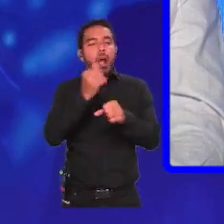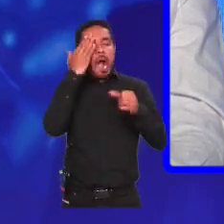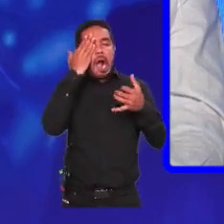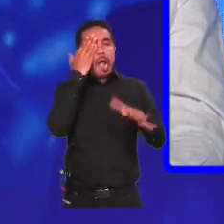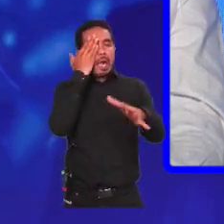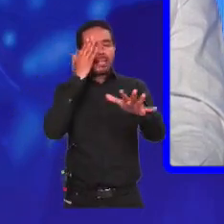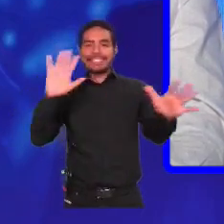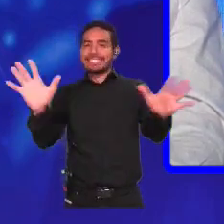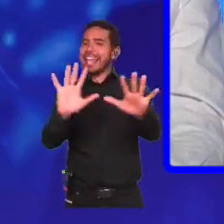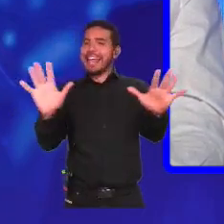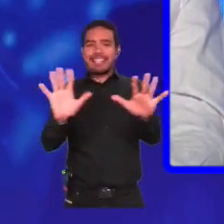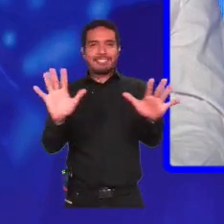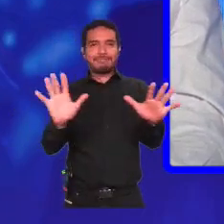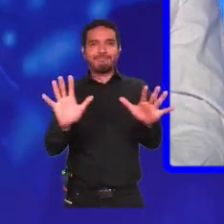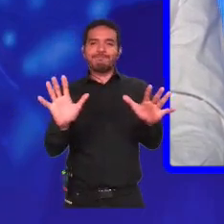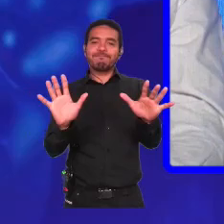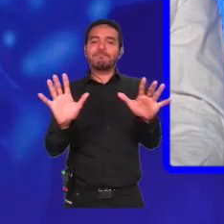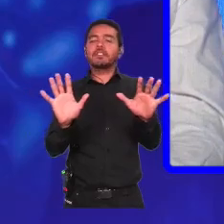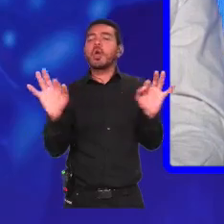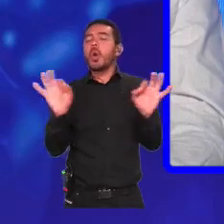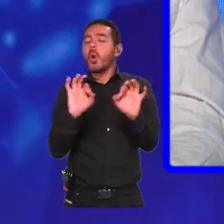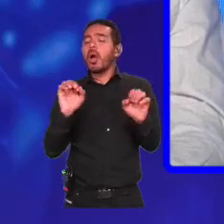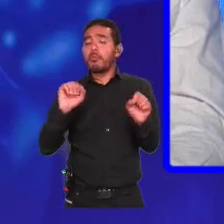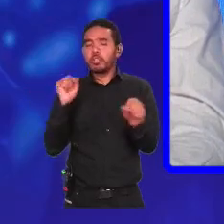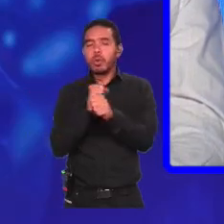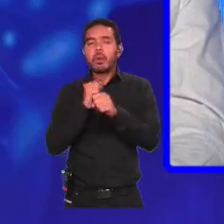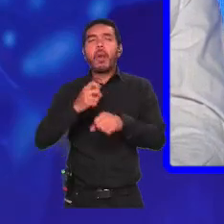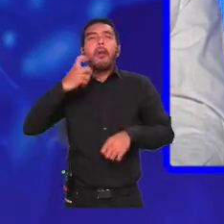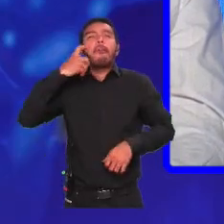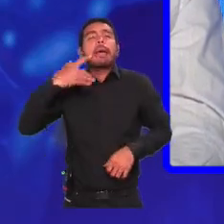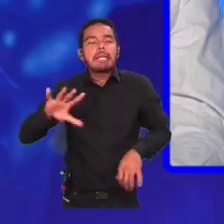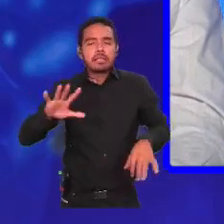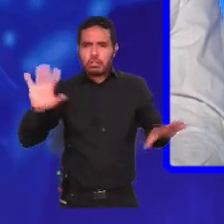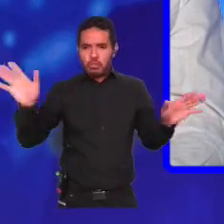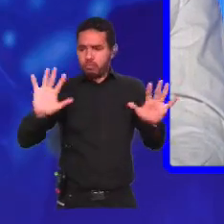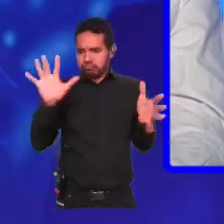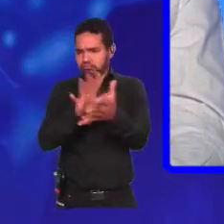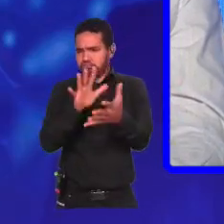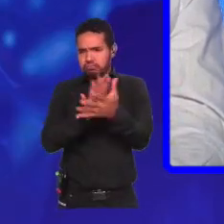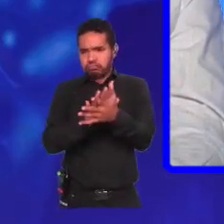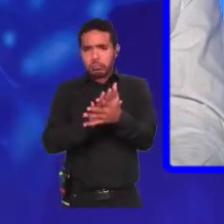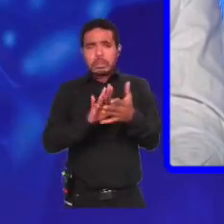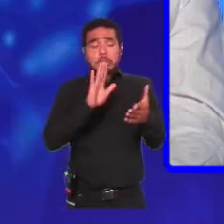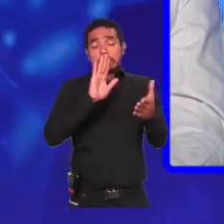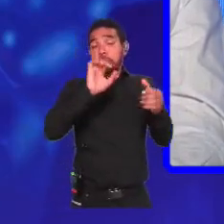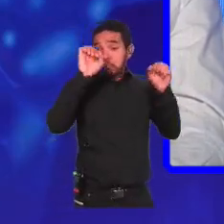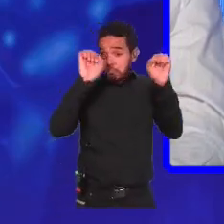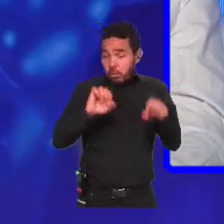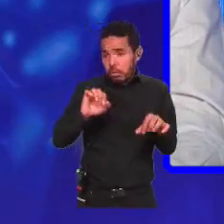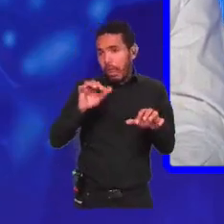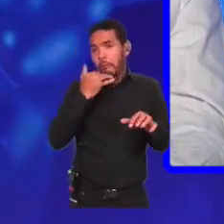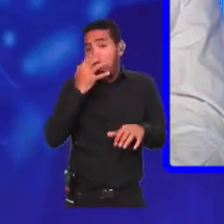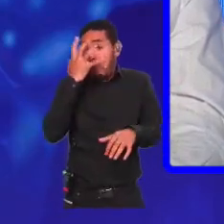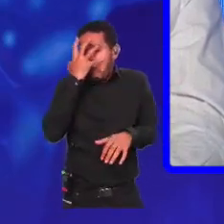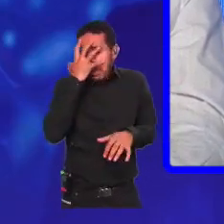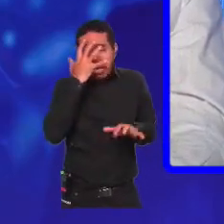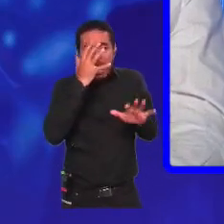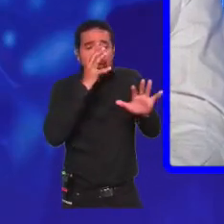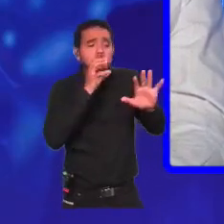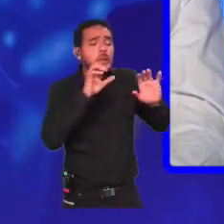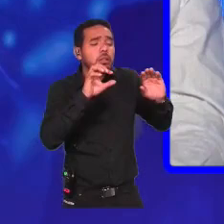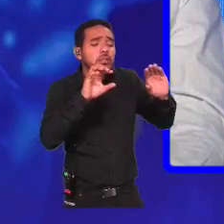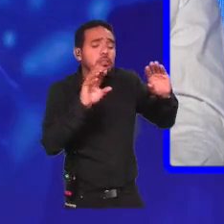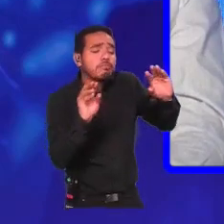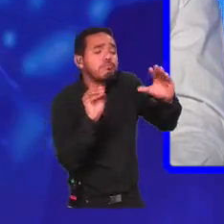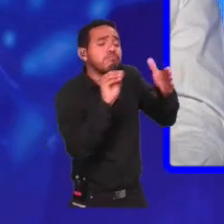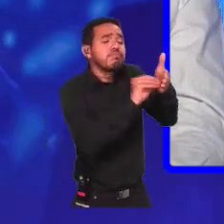our impression of it. So don't be ashamed to only put forward, you know, a small handful of assets